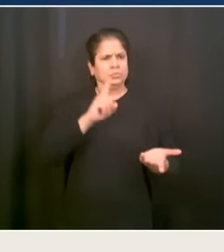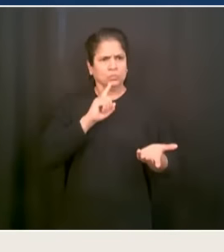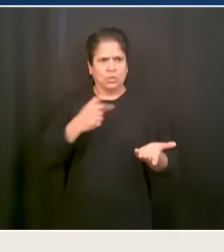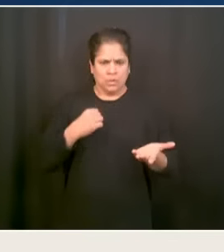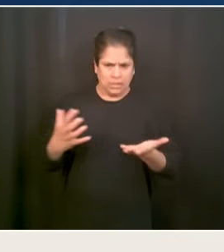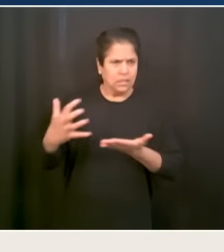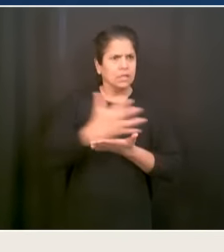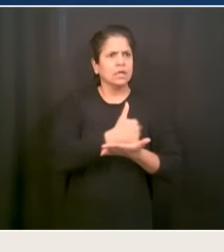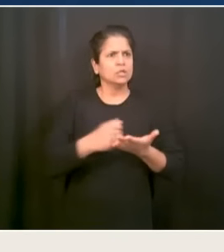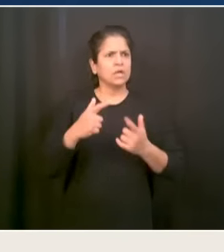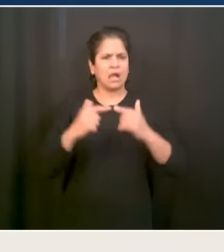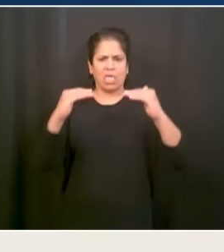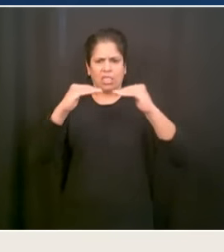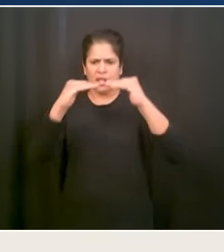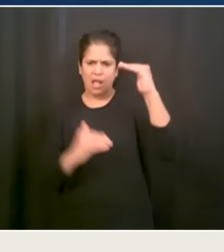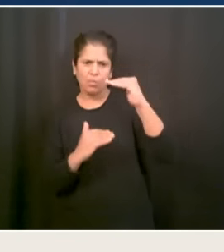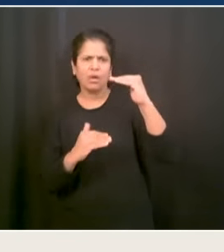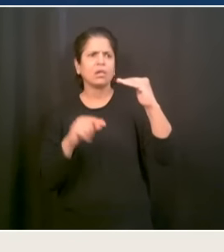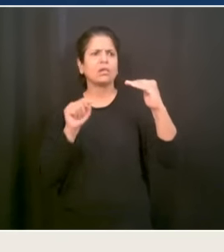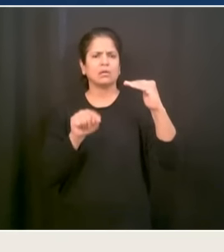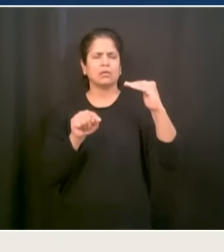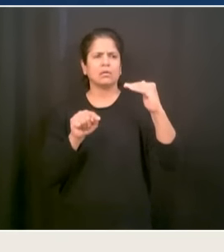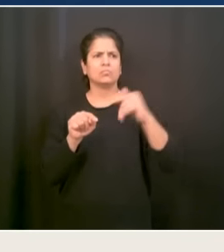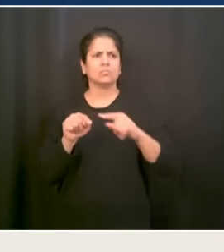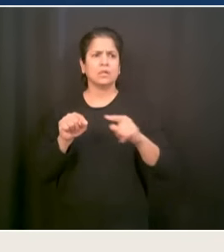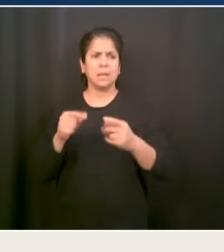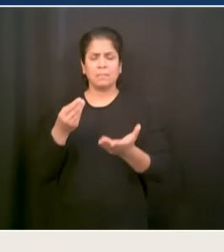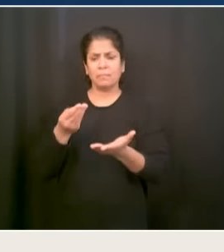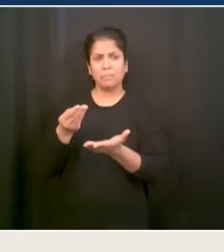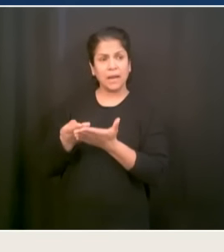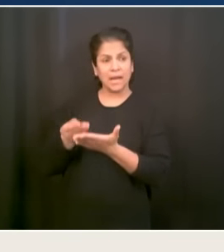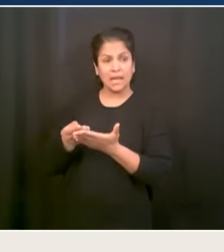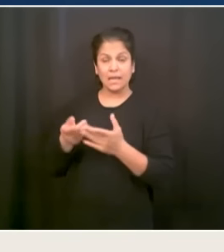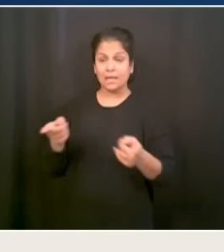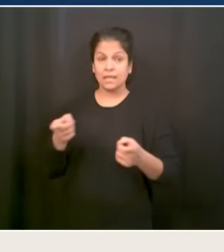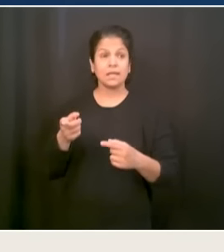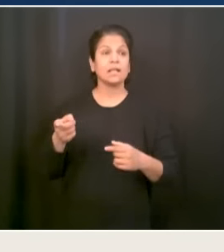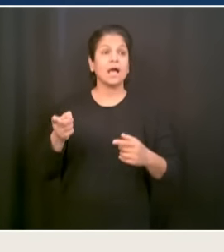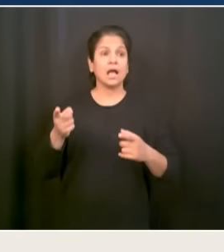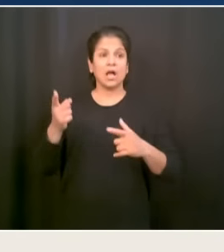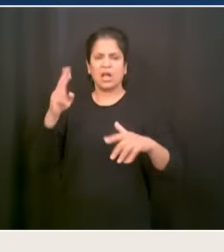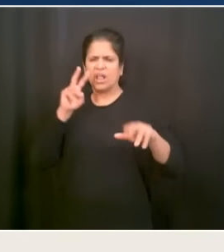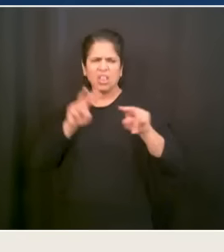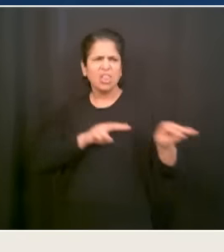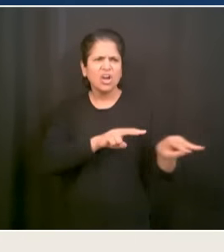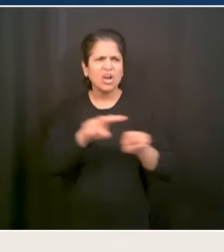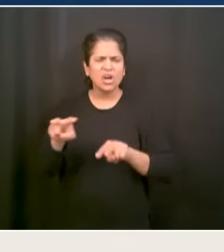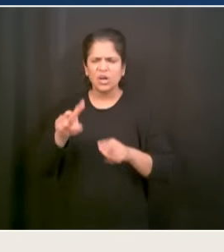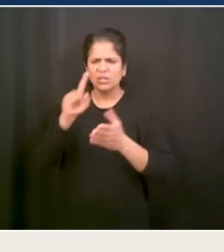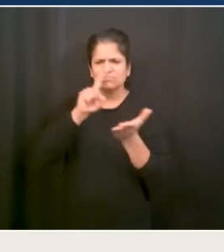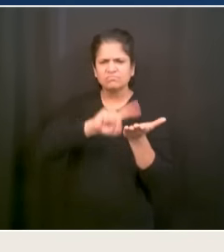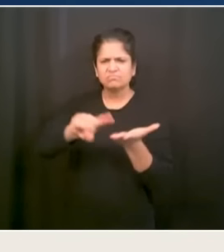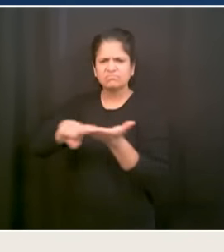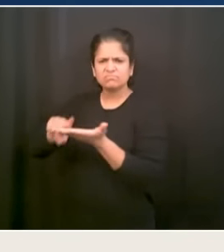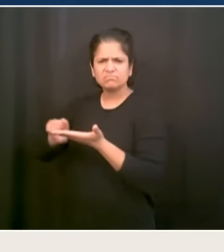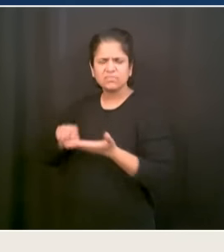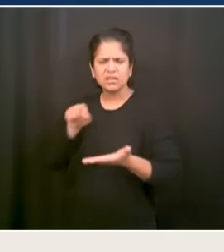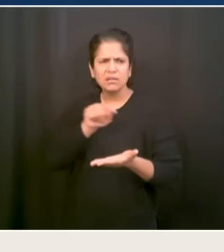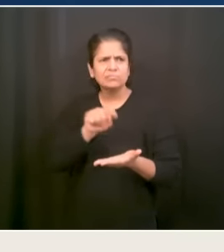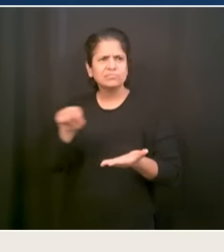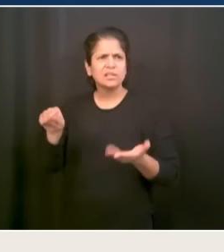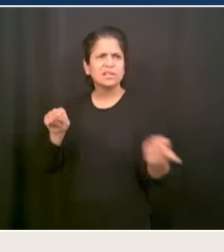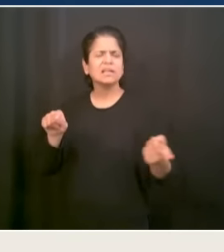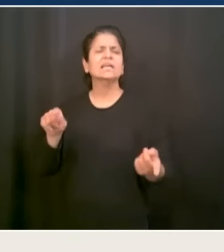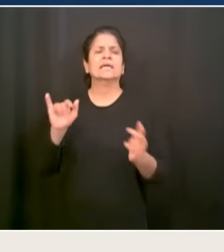an imbalance during the Adams years. Yet once we looked under the hood, the full picture was staggering.